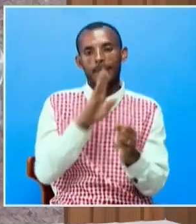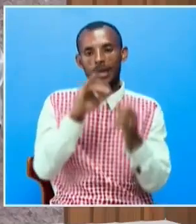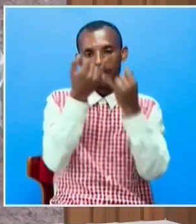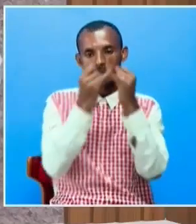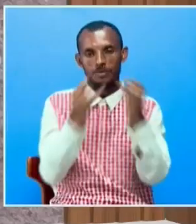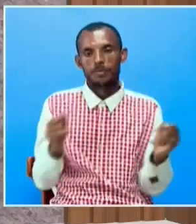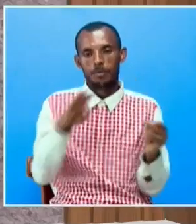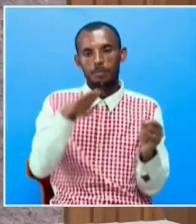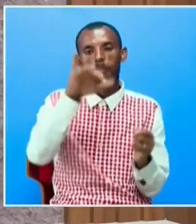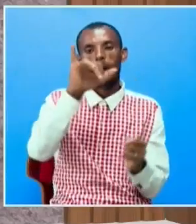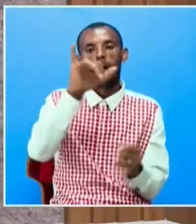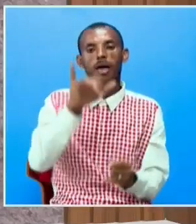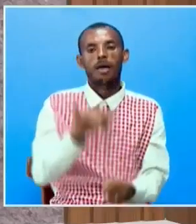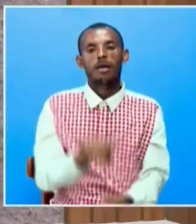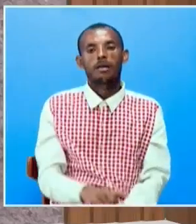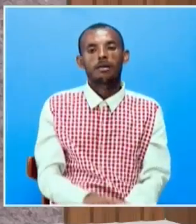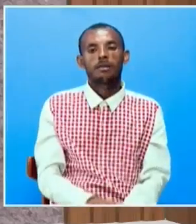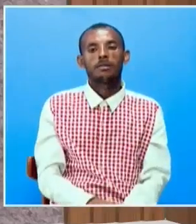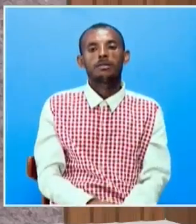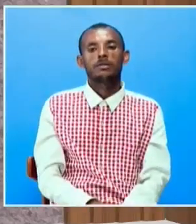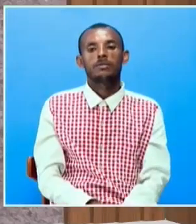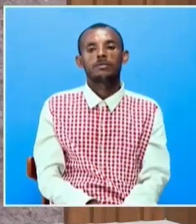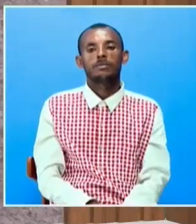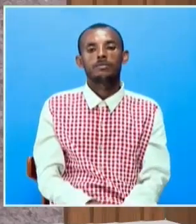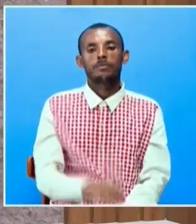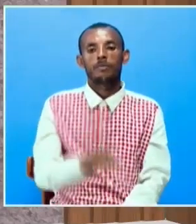by 12, but